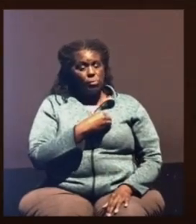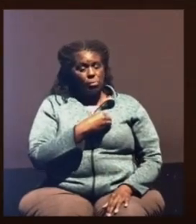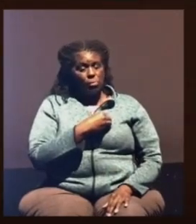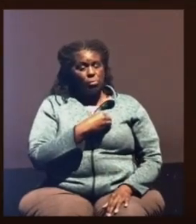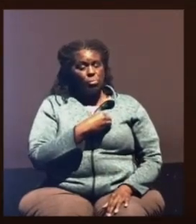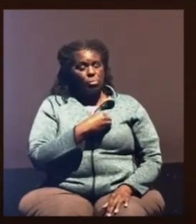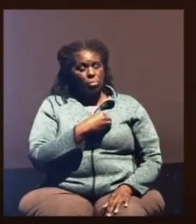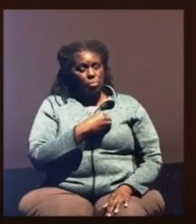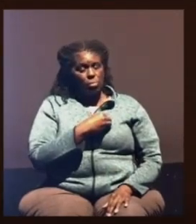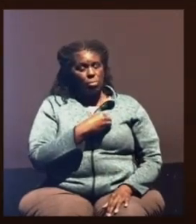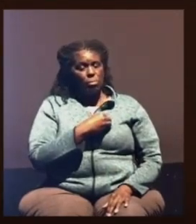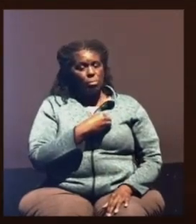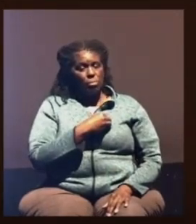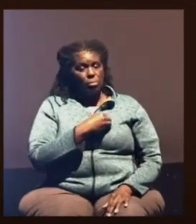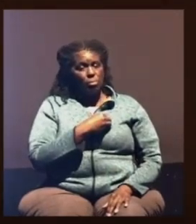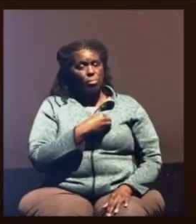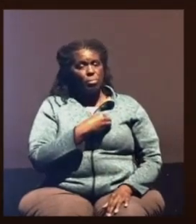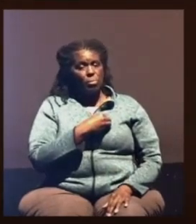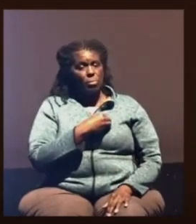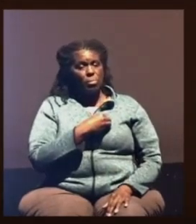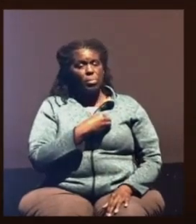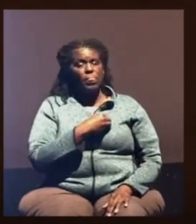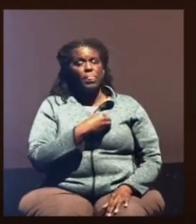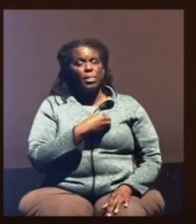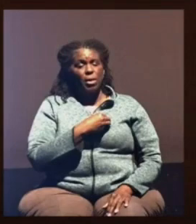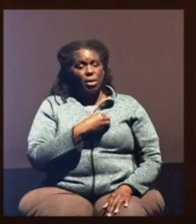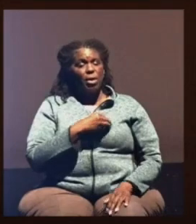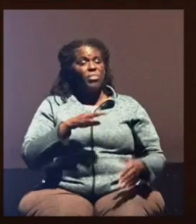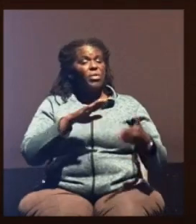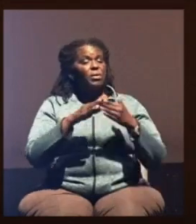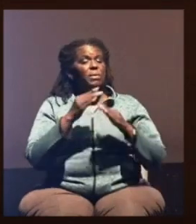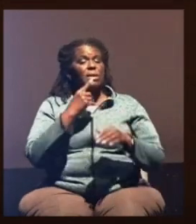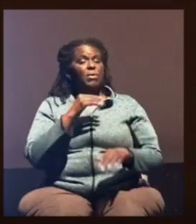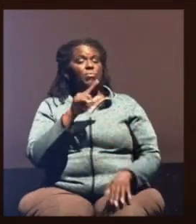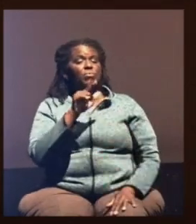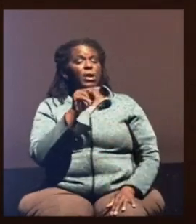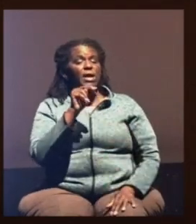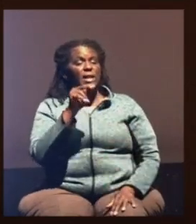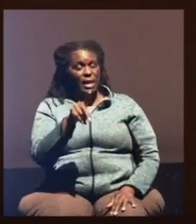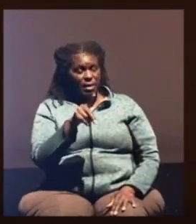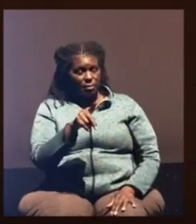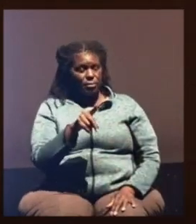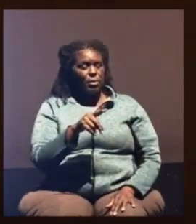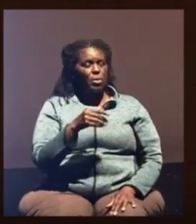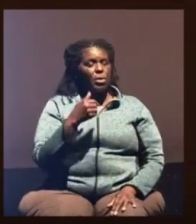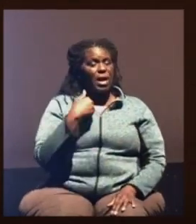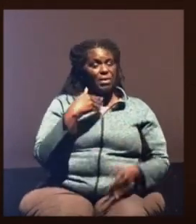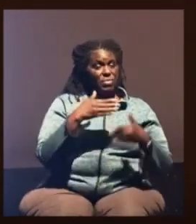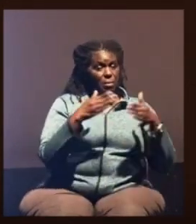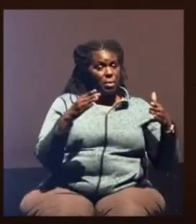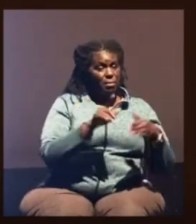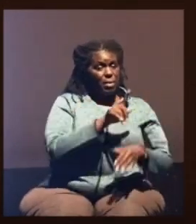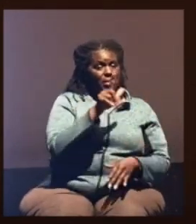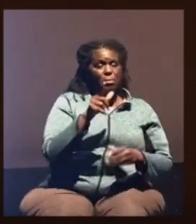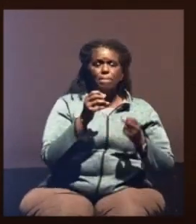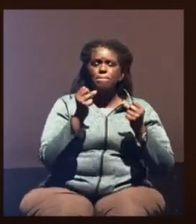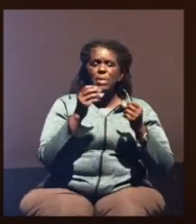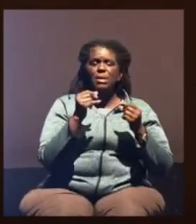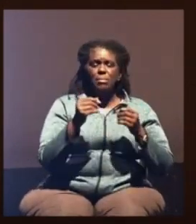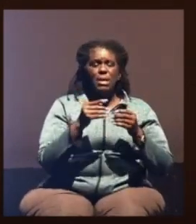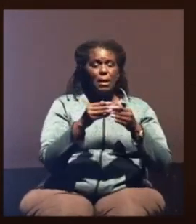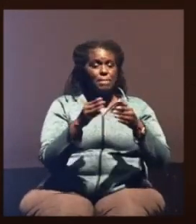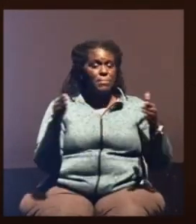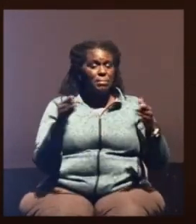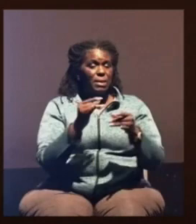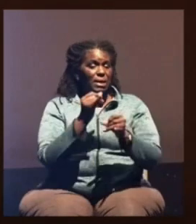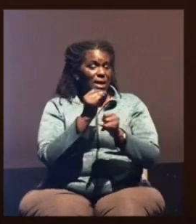in just one more shout out to the community of Redlands itself. Besides the public library, there are many public institutions in town that